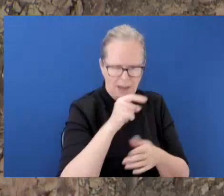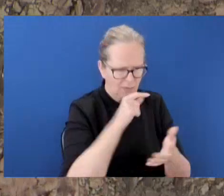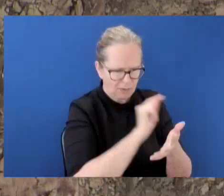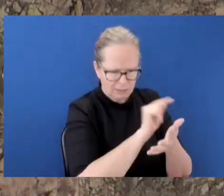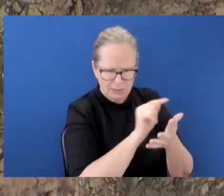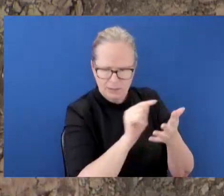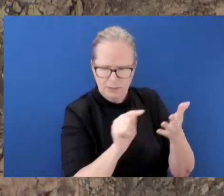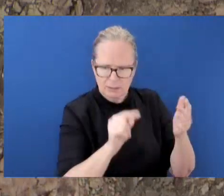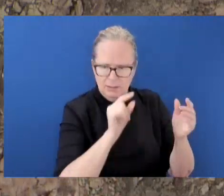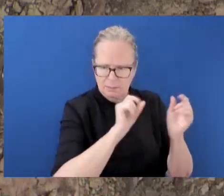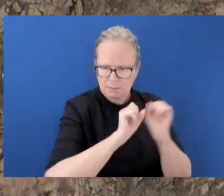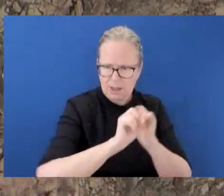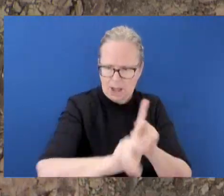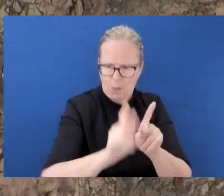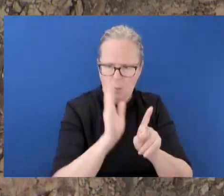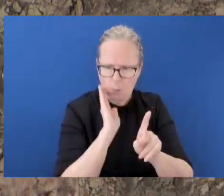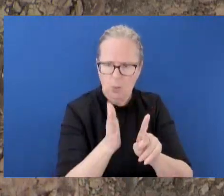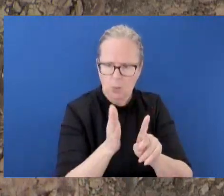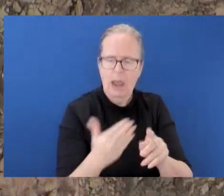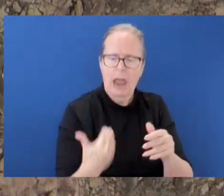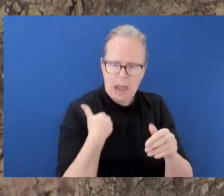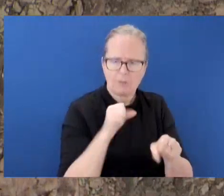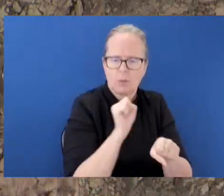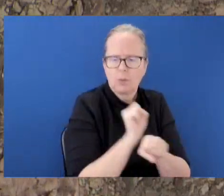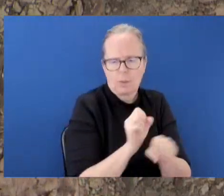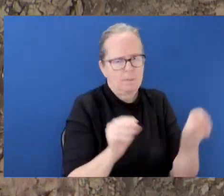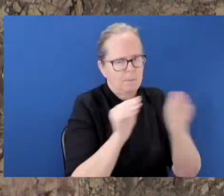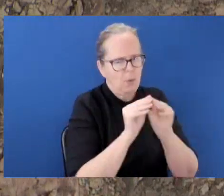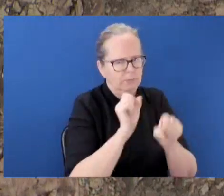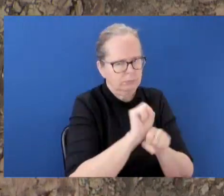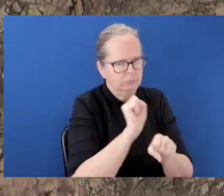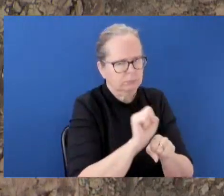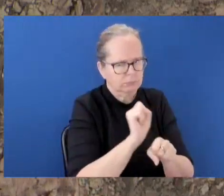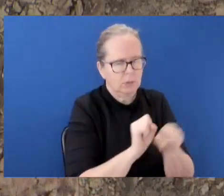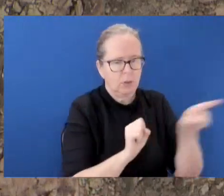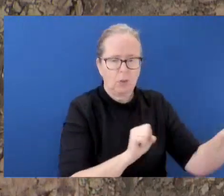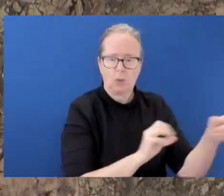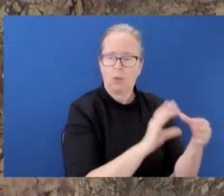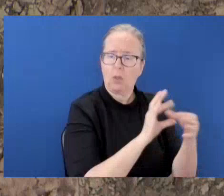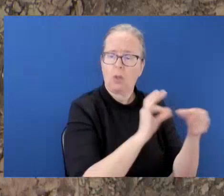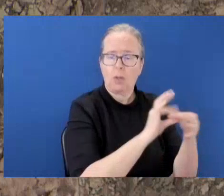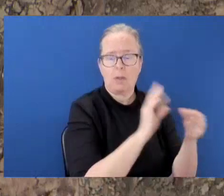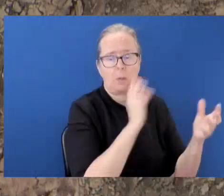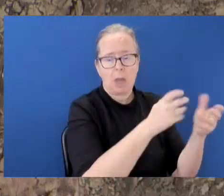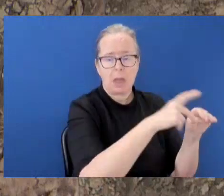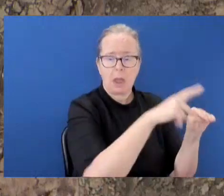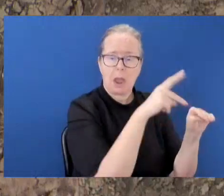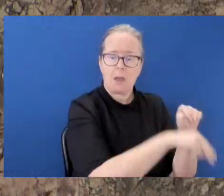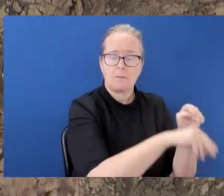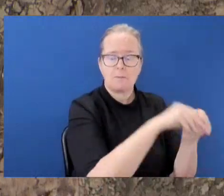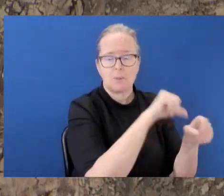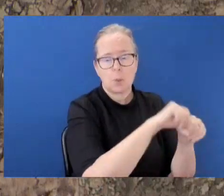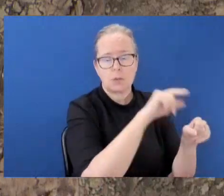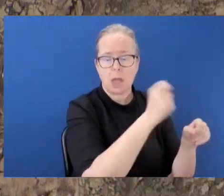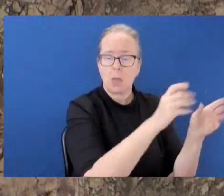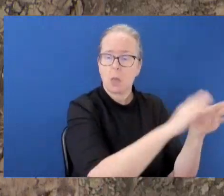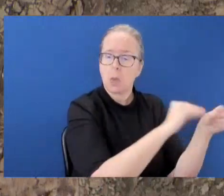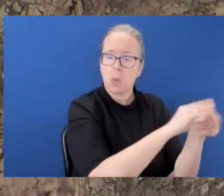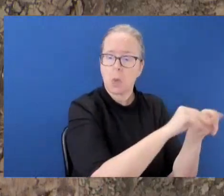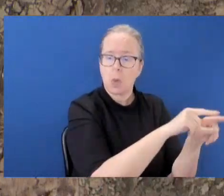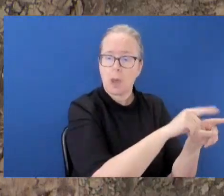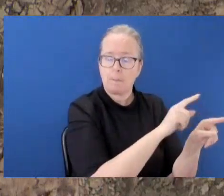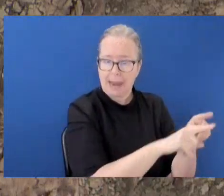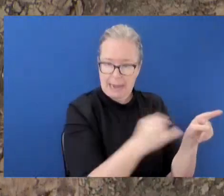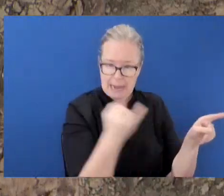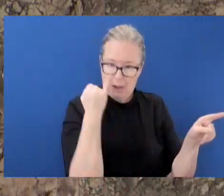cutting the gas taxes, but let's talk about what else they would cut if they were given the opportunity to be on this side of the House. They'd cut services for people. They'd